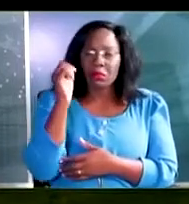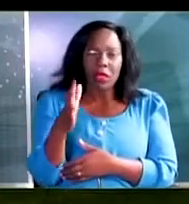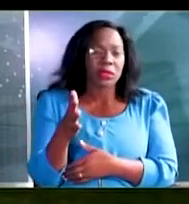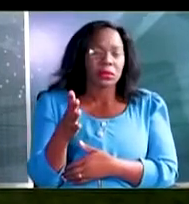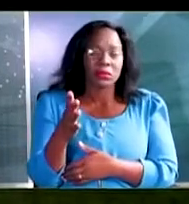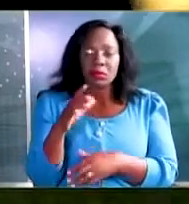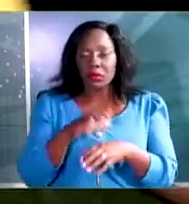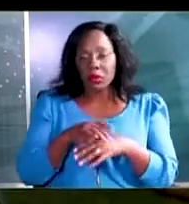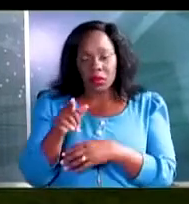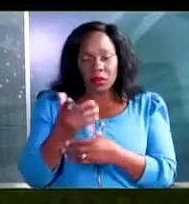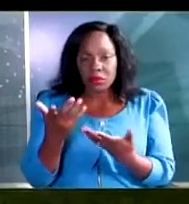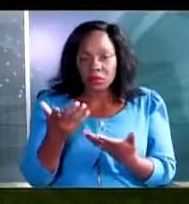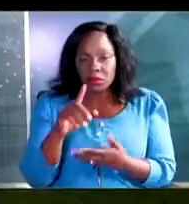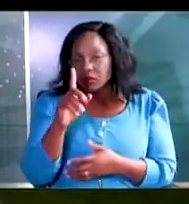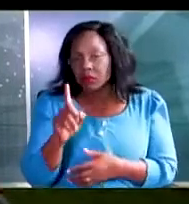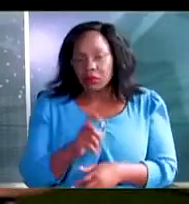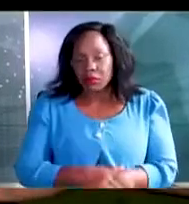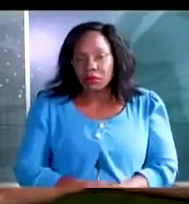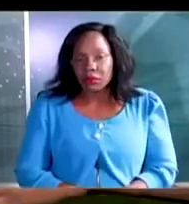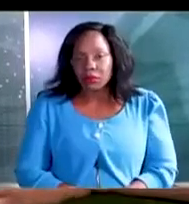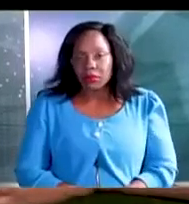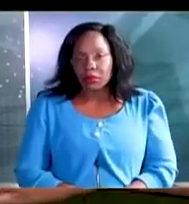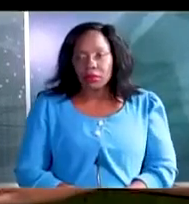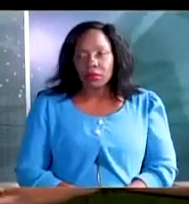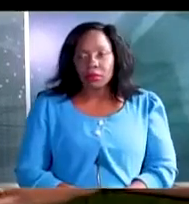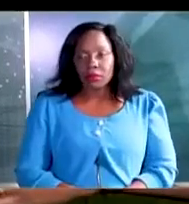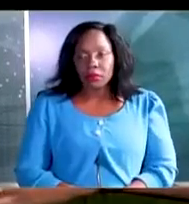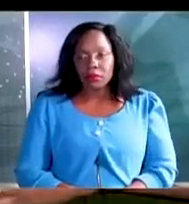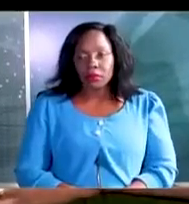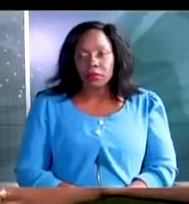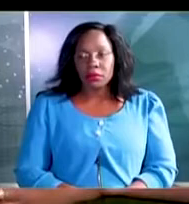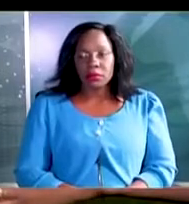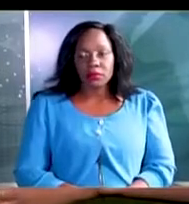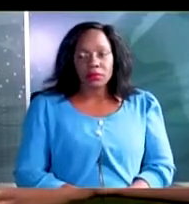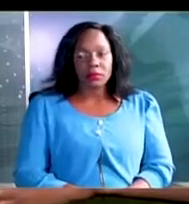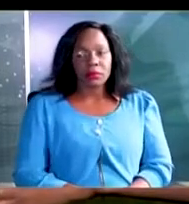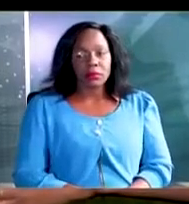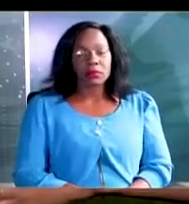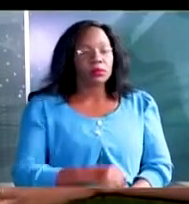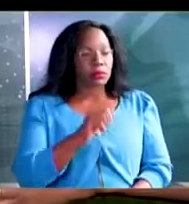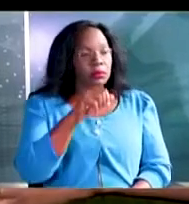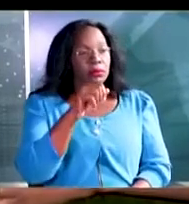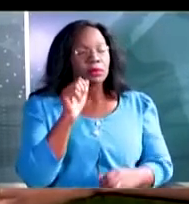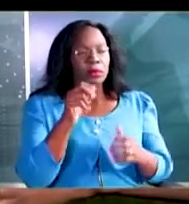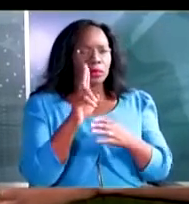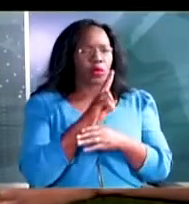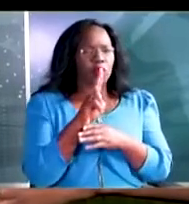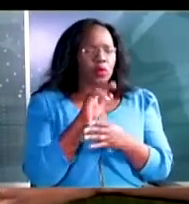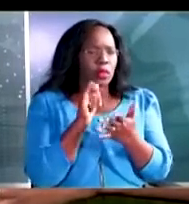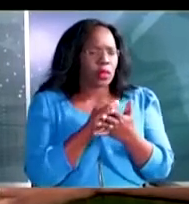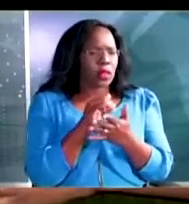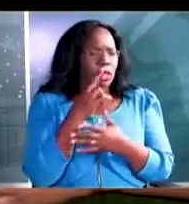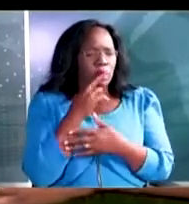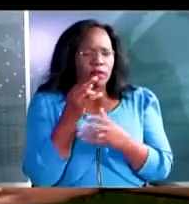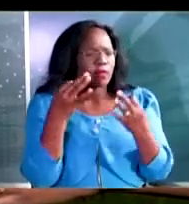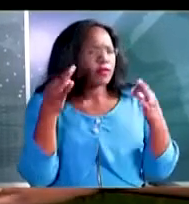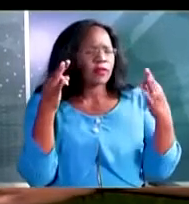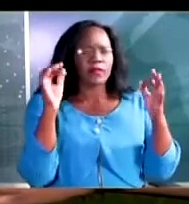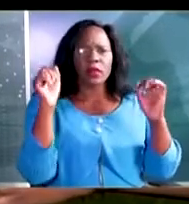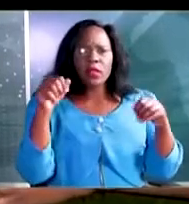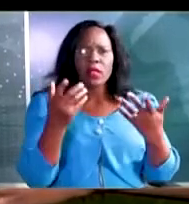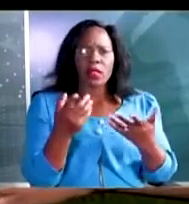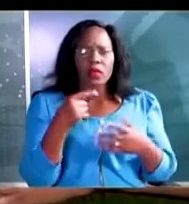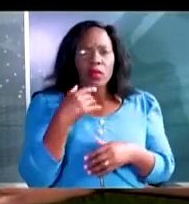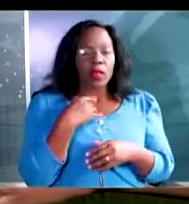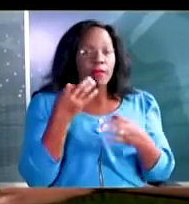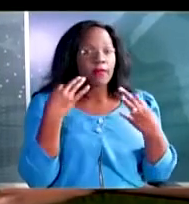to get into this? It can vary dramatically. You can start using threat intelligence completely free. We